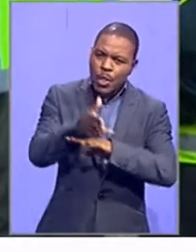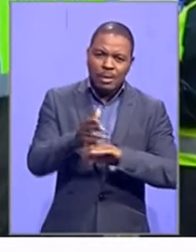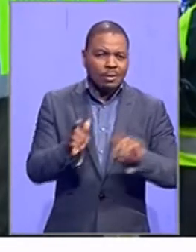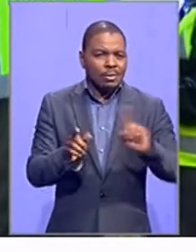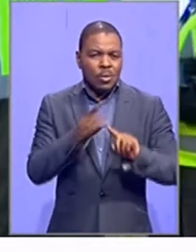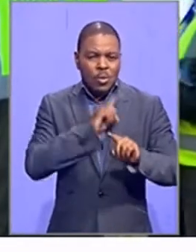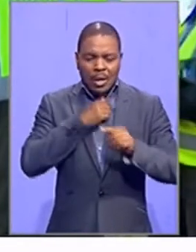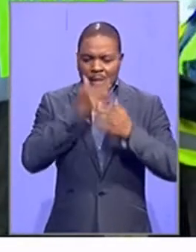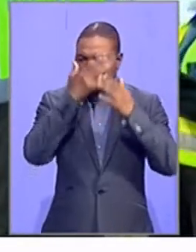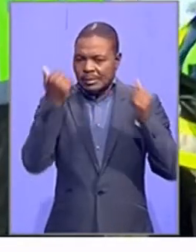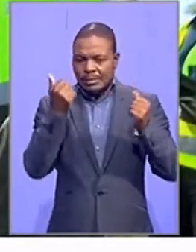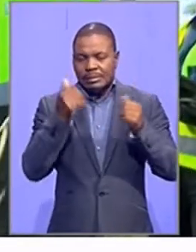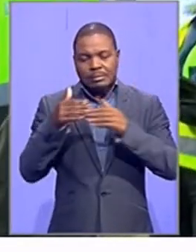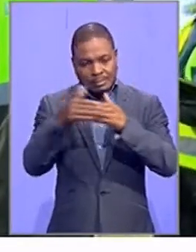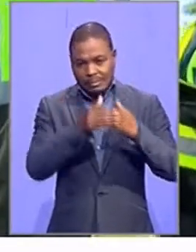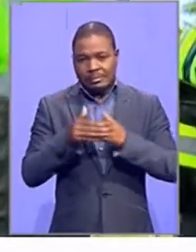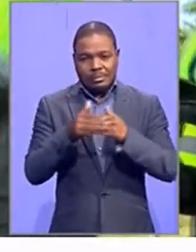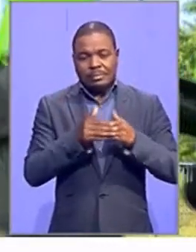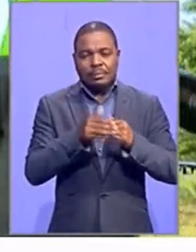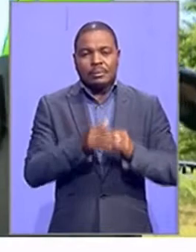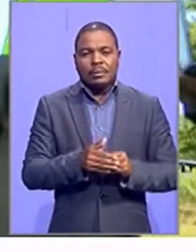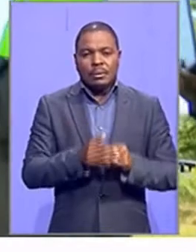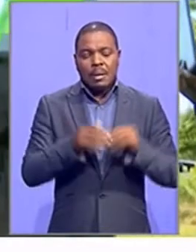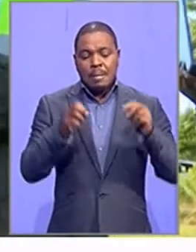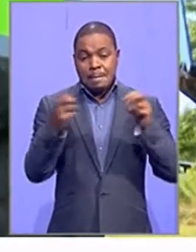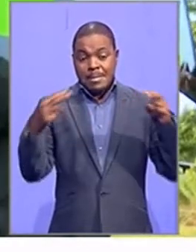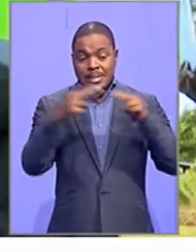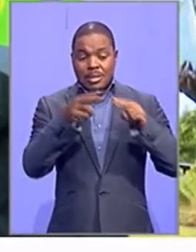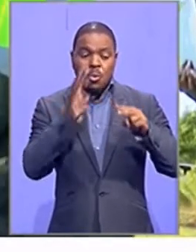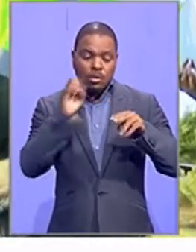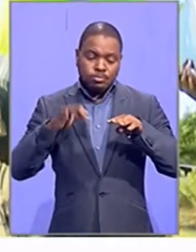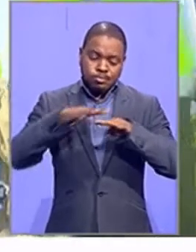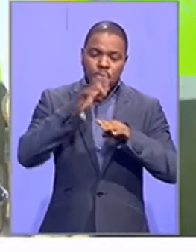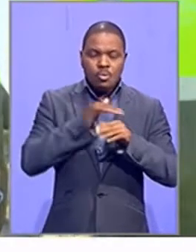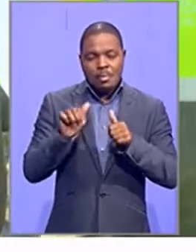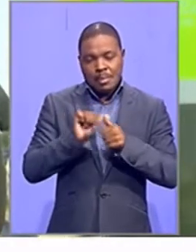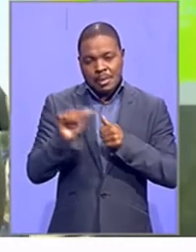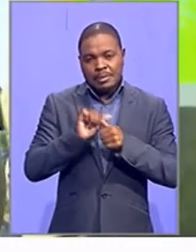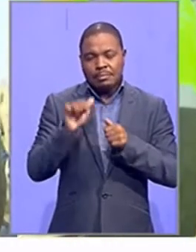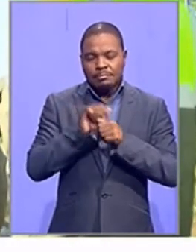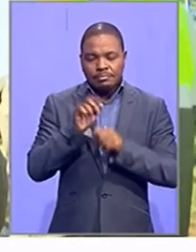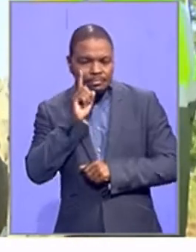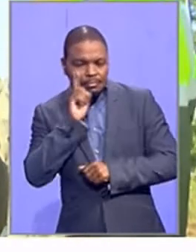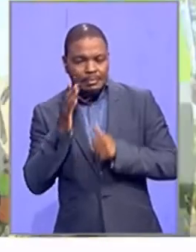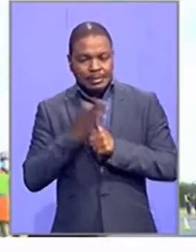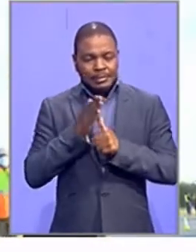bridge tsamaile na ba be careful ha ba fihla di bridges tse ba checkise hantle before they cross those bridges.